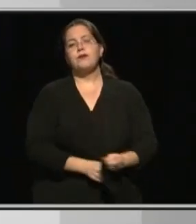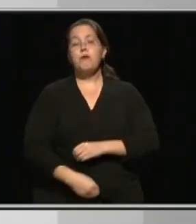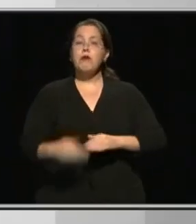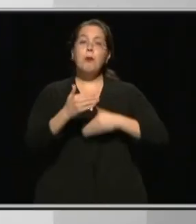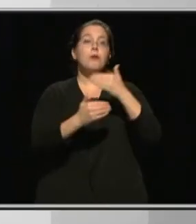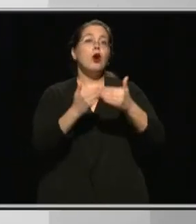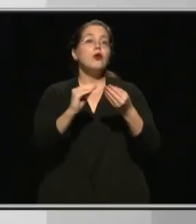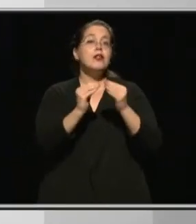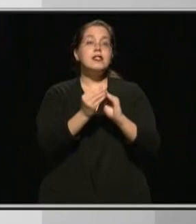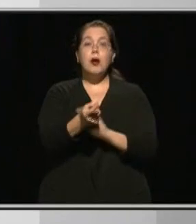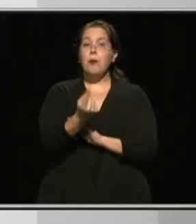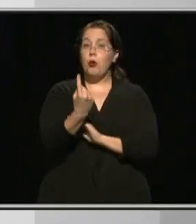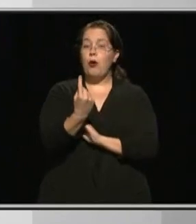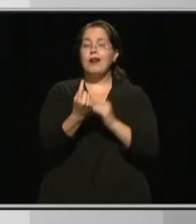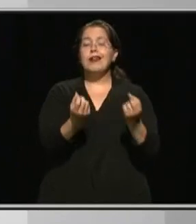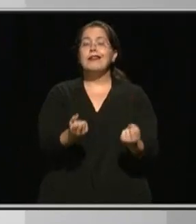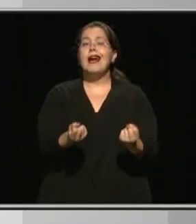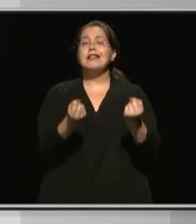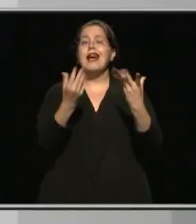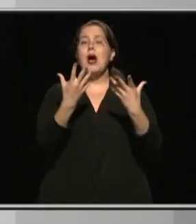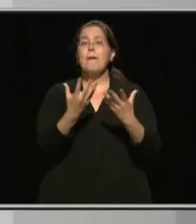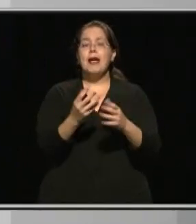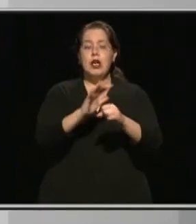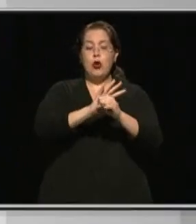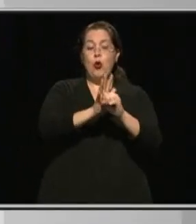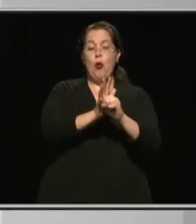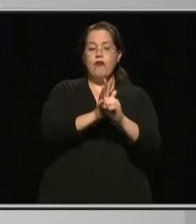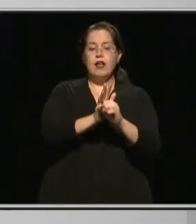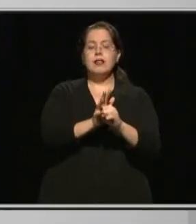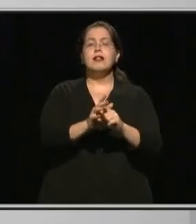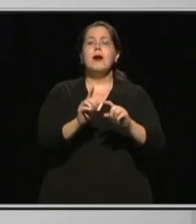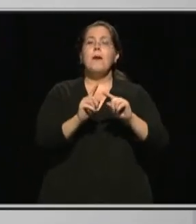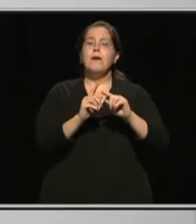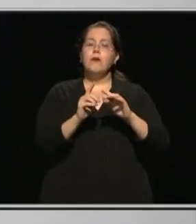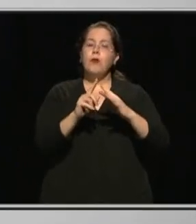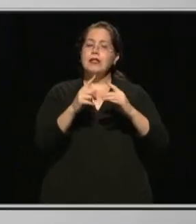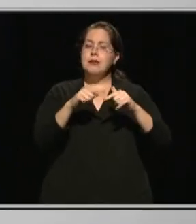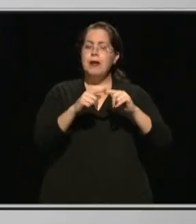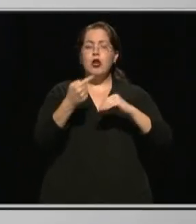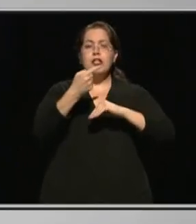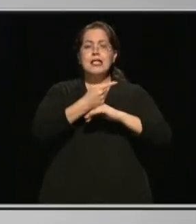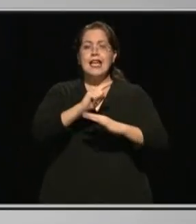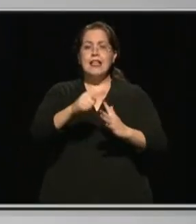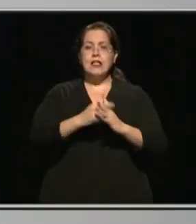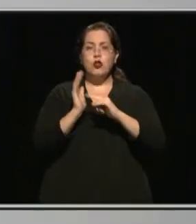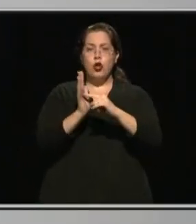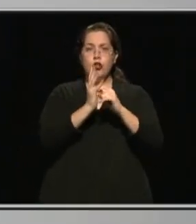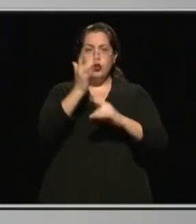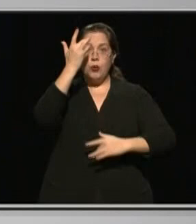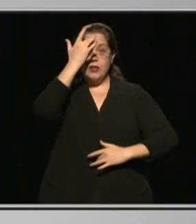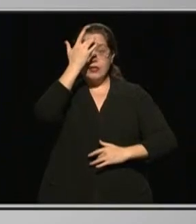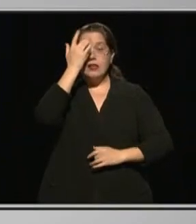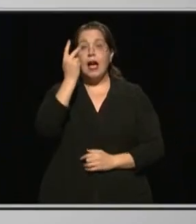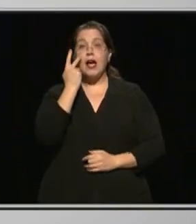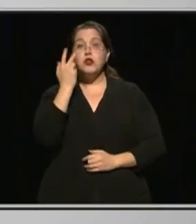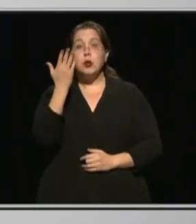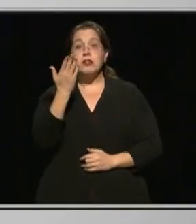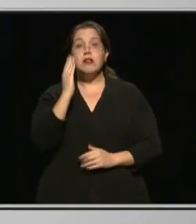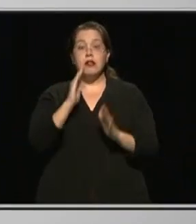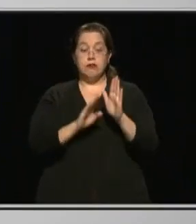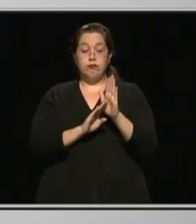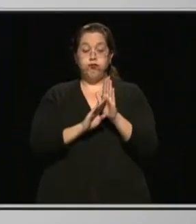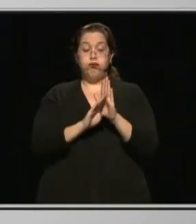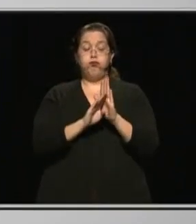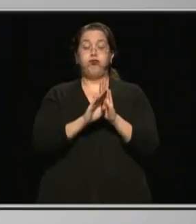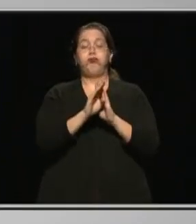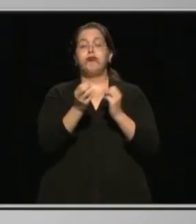number 1 is the number of COVID-19 cases by symptom onset date, and that, as you see, shows a notable rise in the